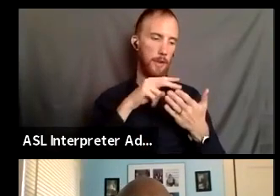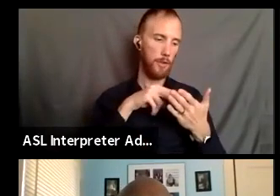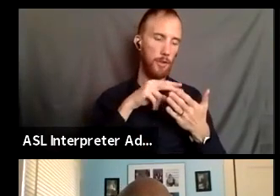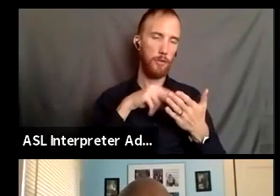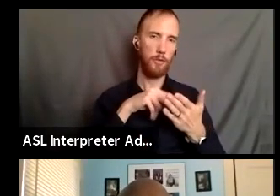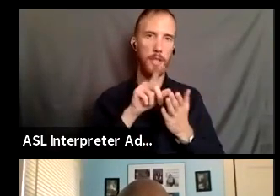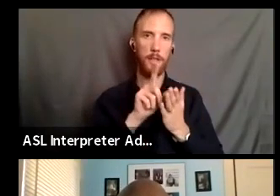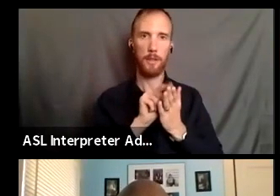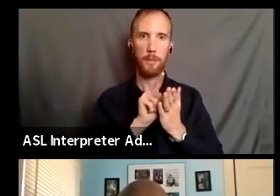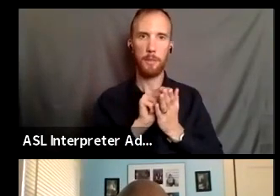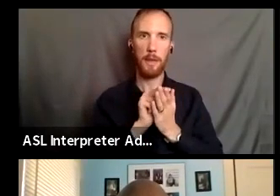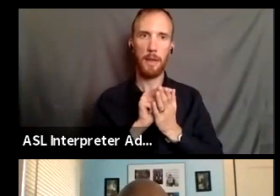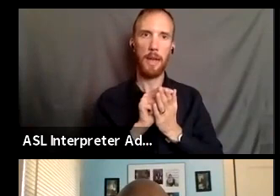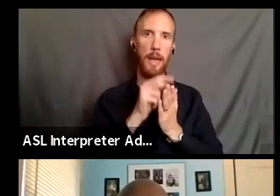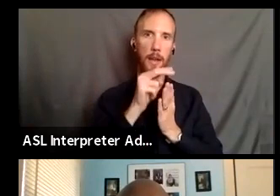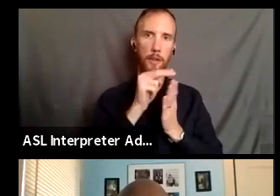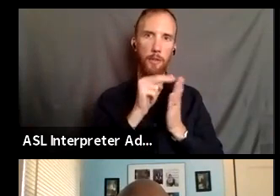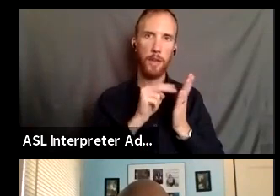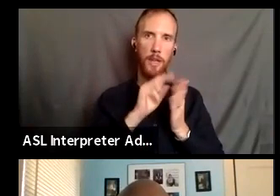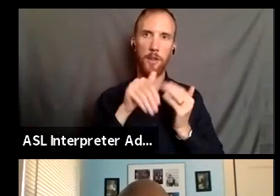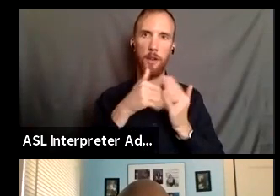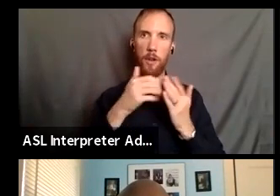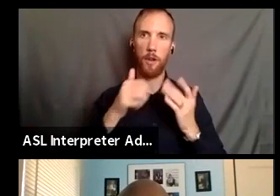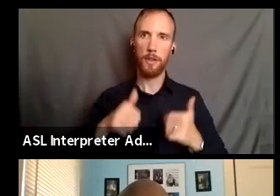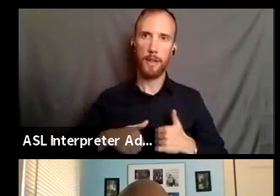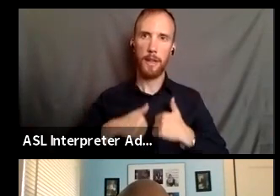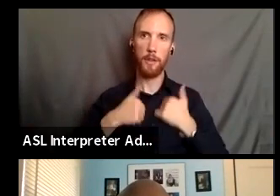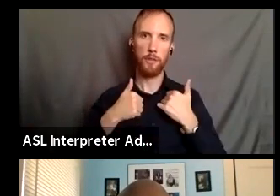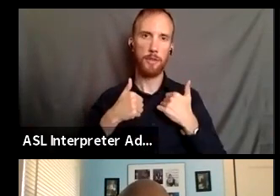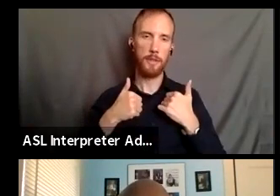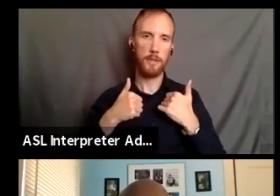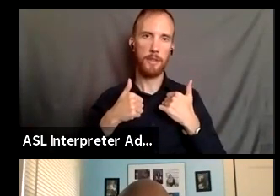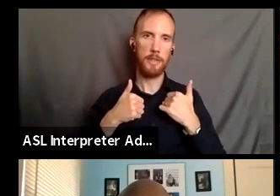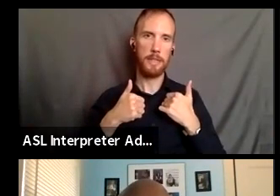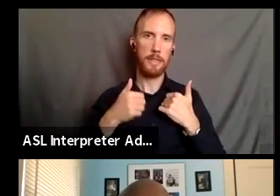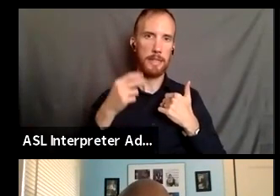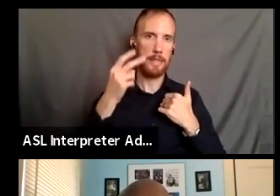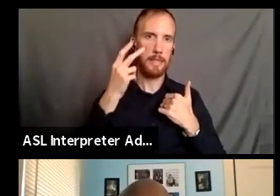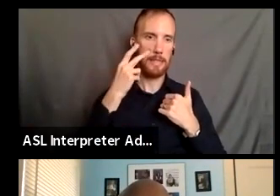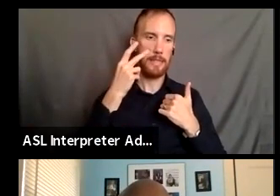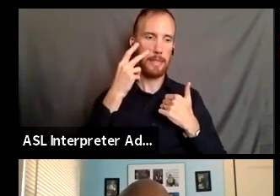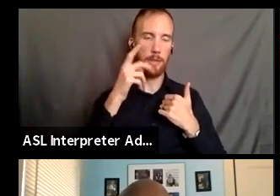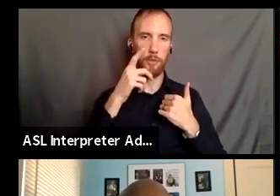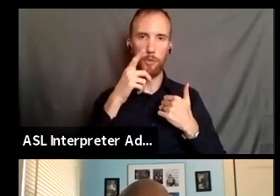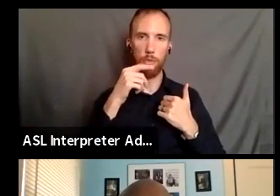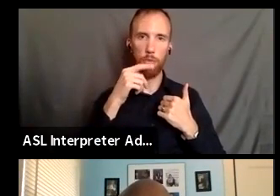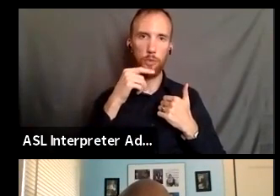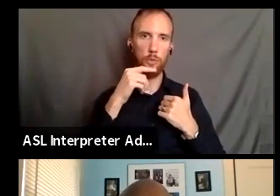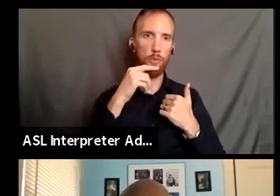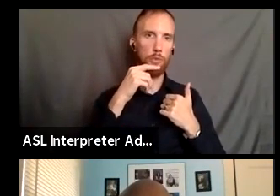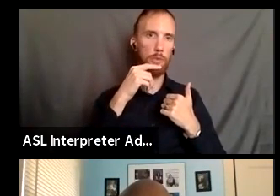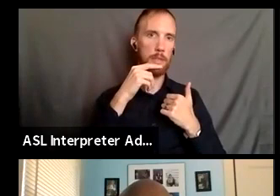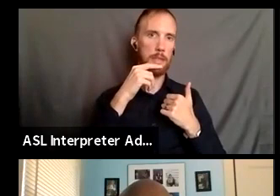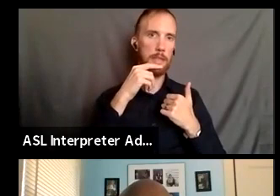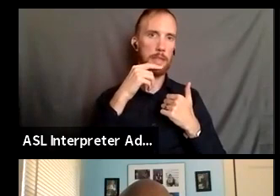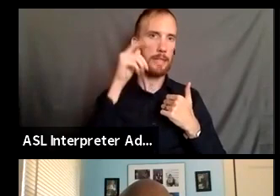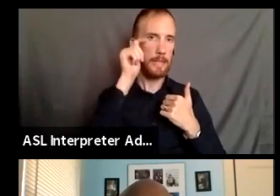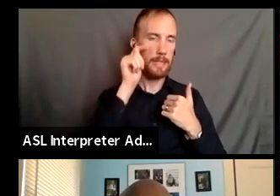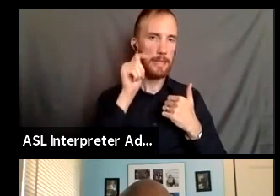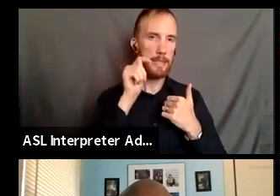the addresses of teens who have been shot um and and others who have been shot